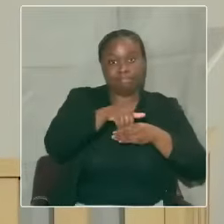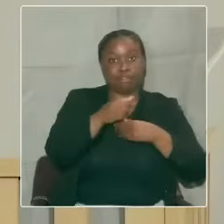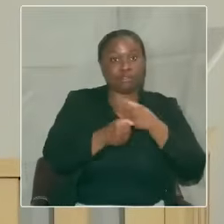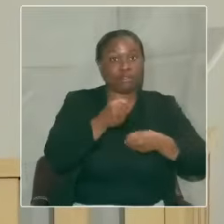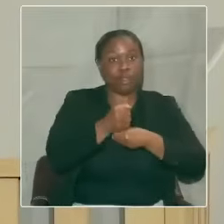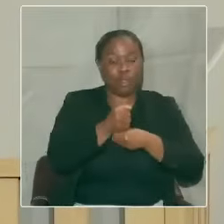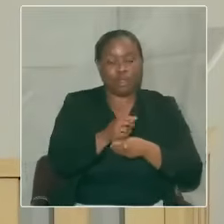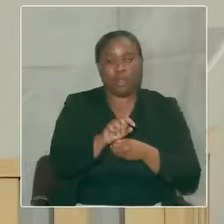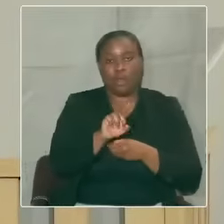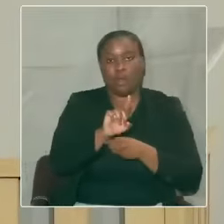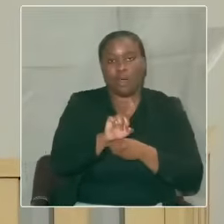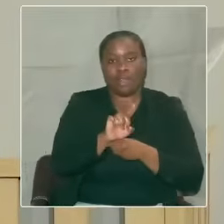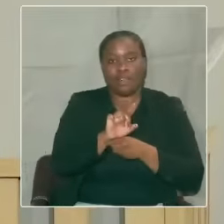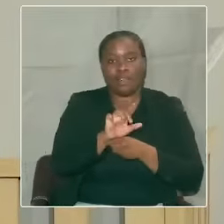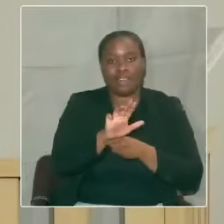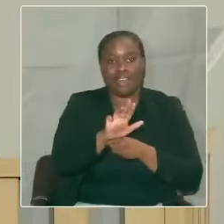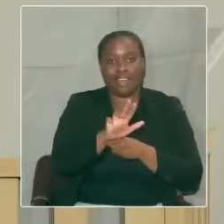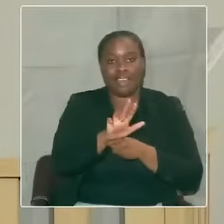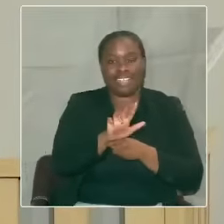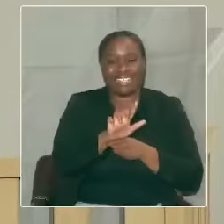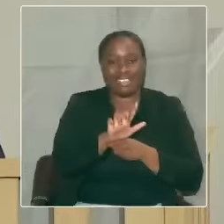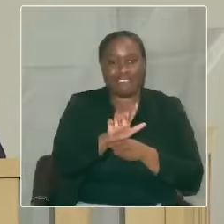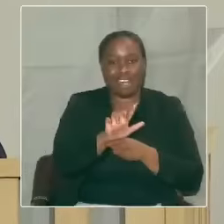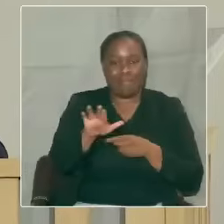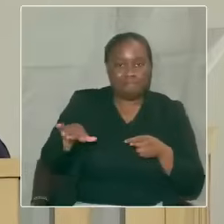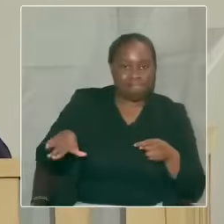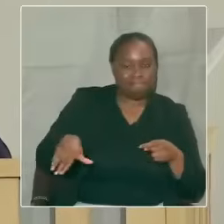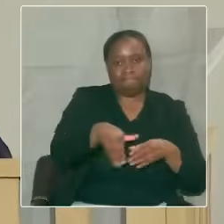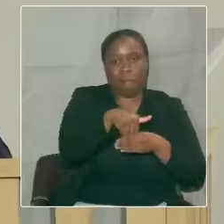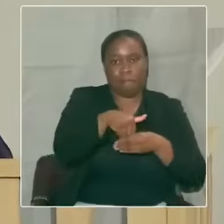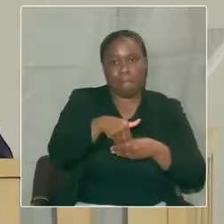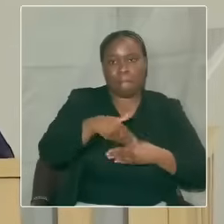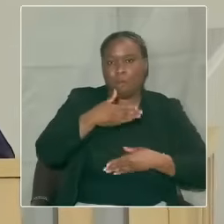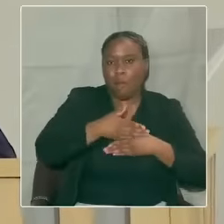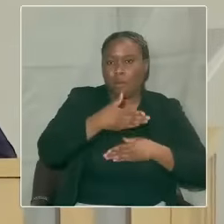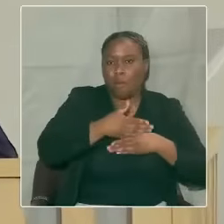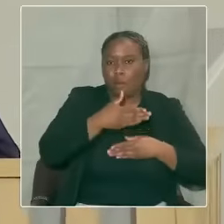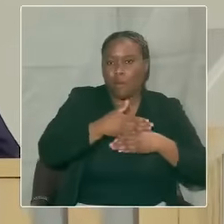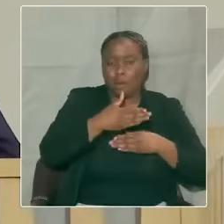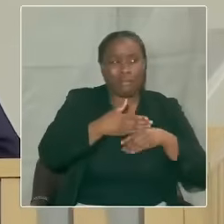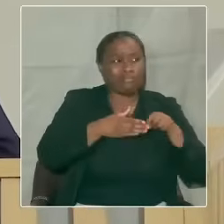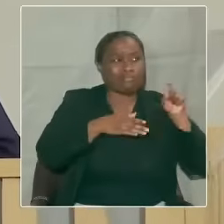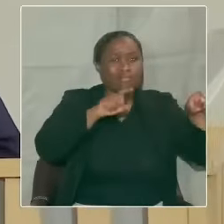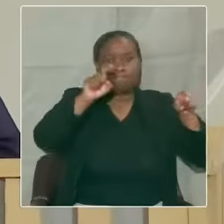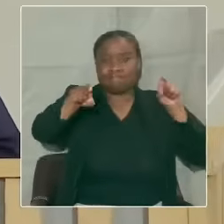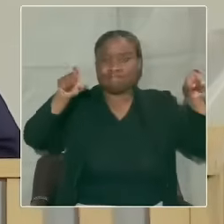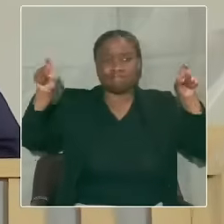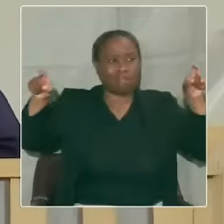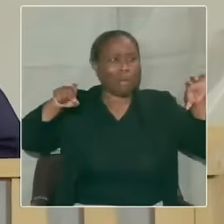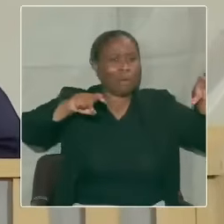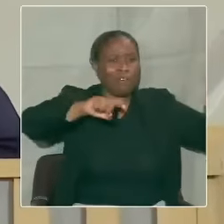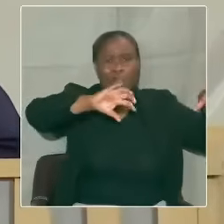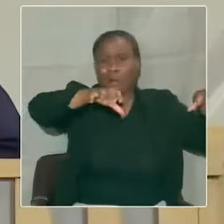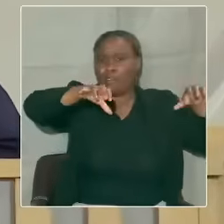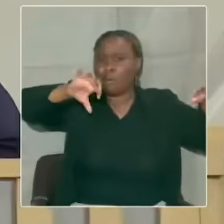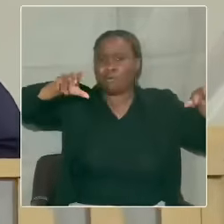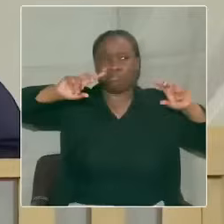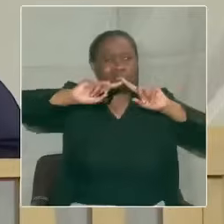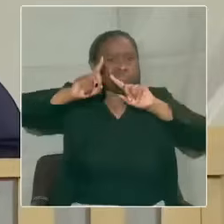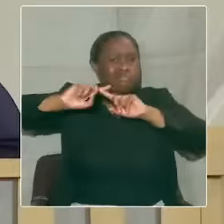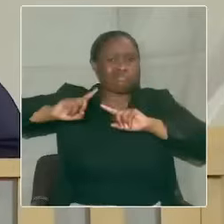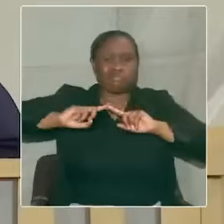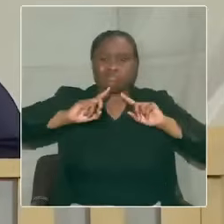in 1987, and I worked in various provinces through the ranks. I worked in